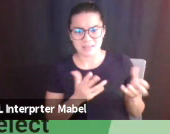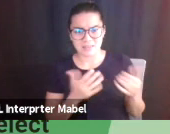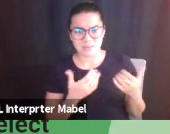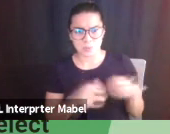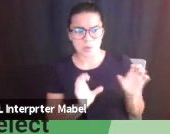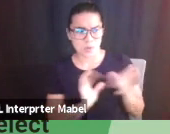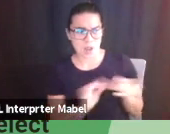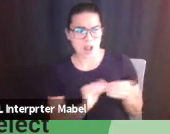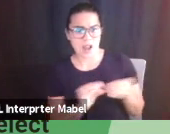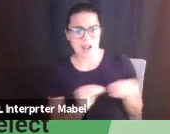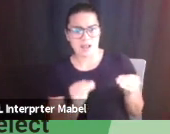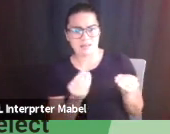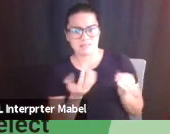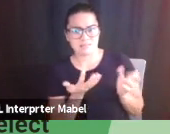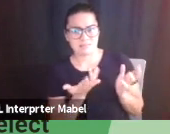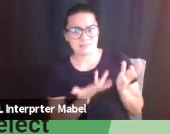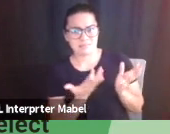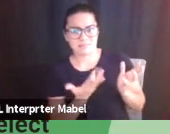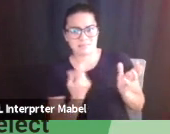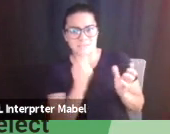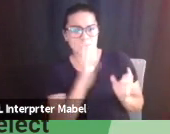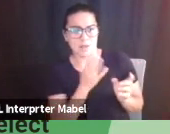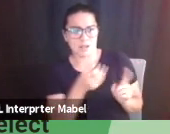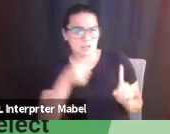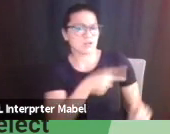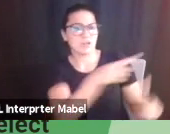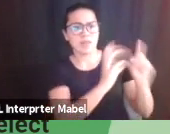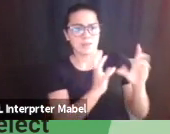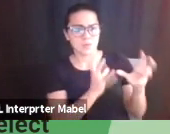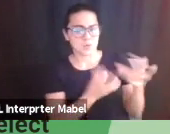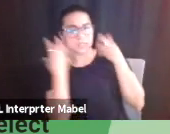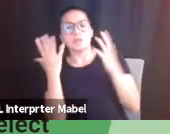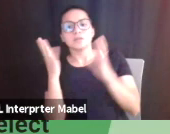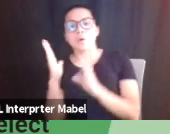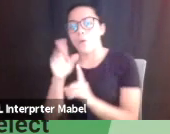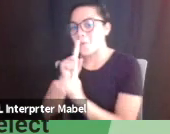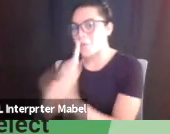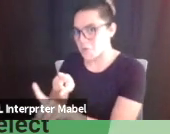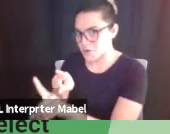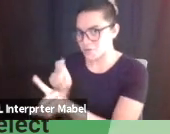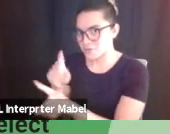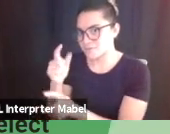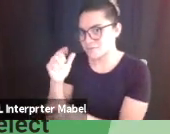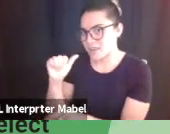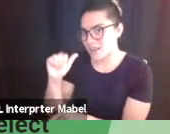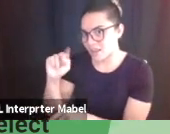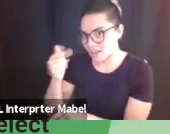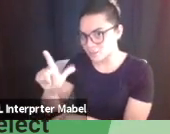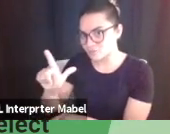So yeah, that is a strategy that is currently being used, but of course, violence is a never-ending